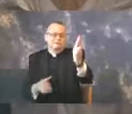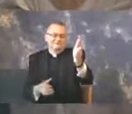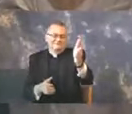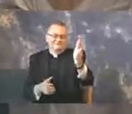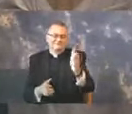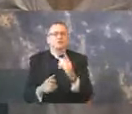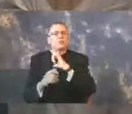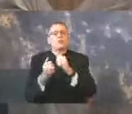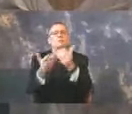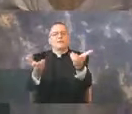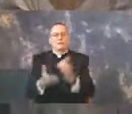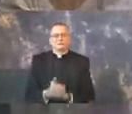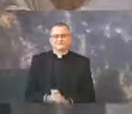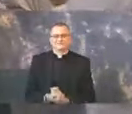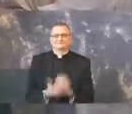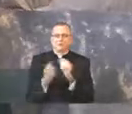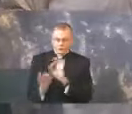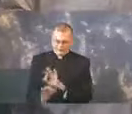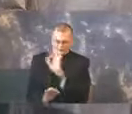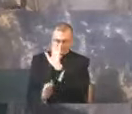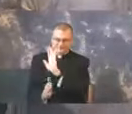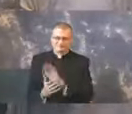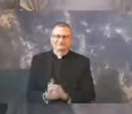you and with your spirit.